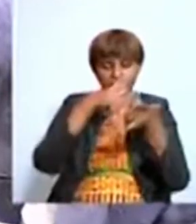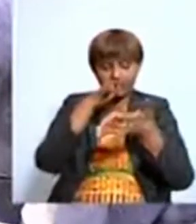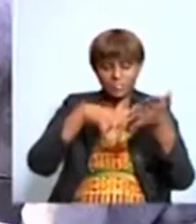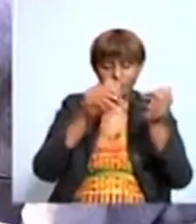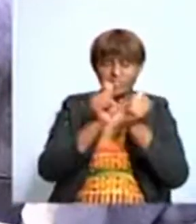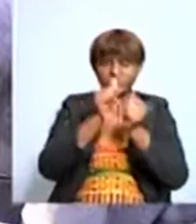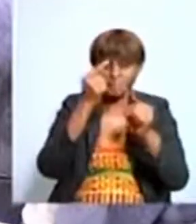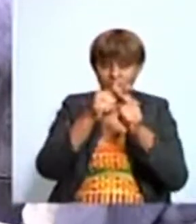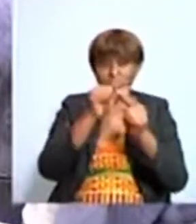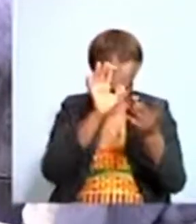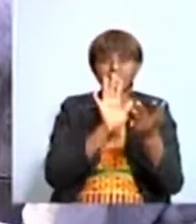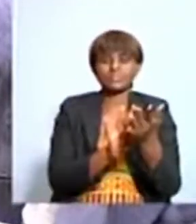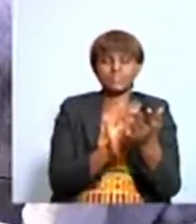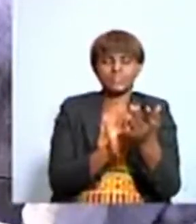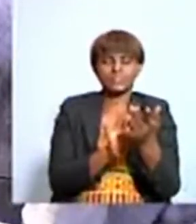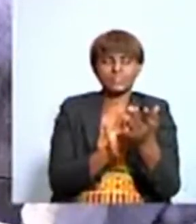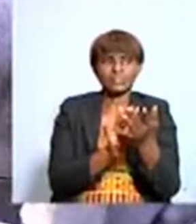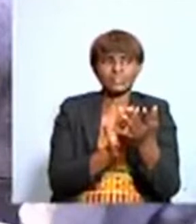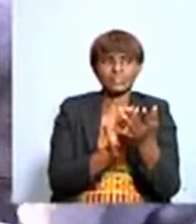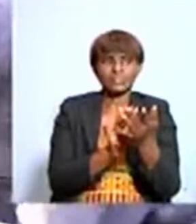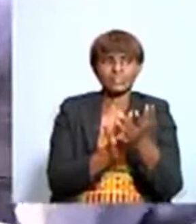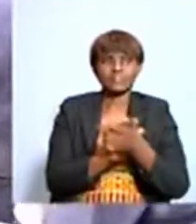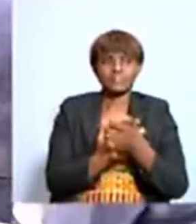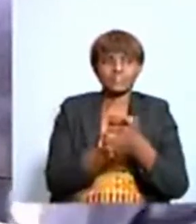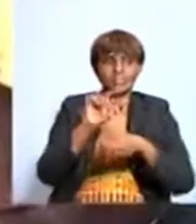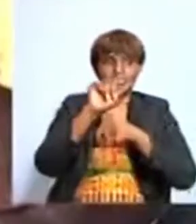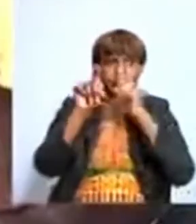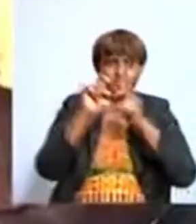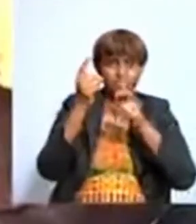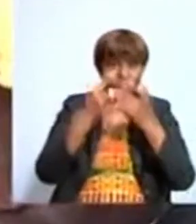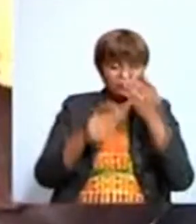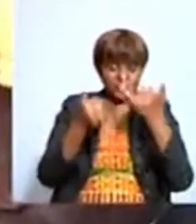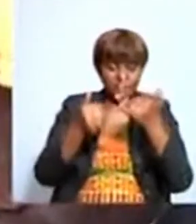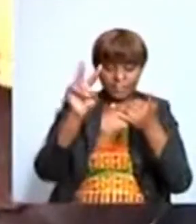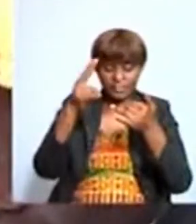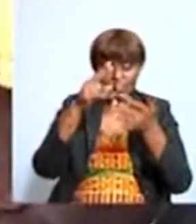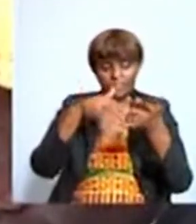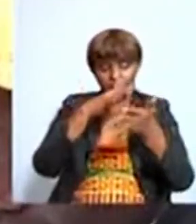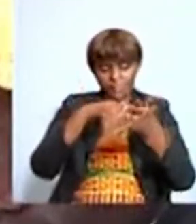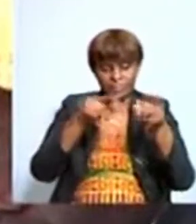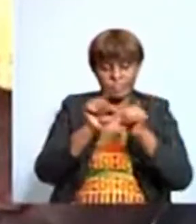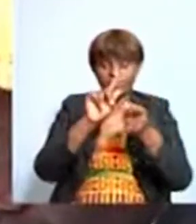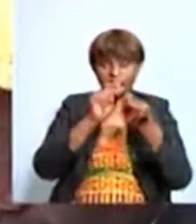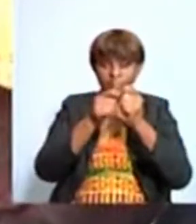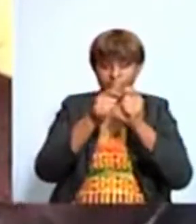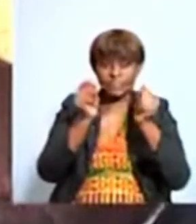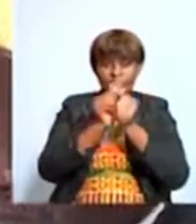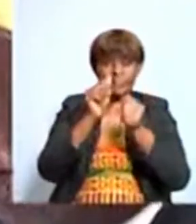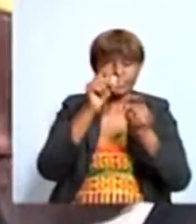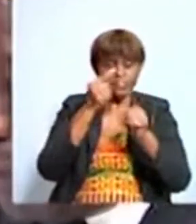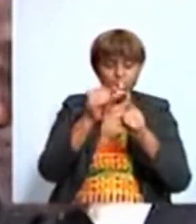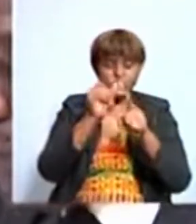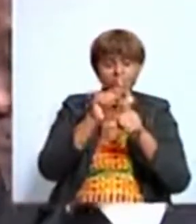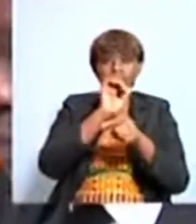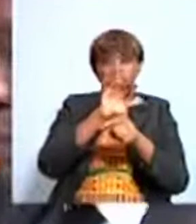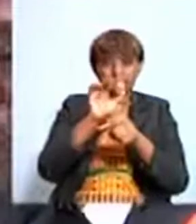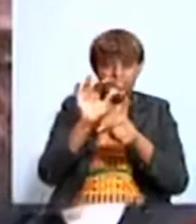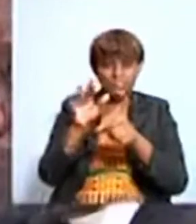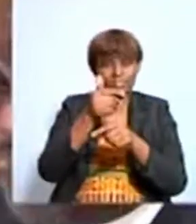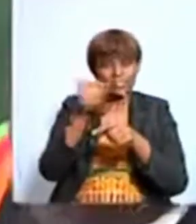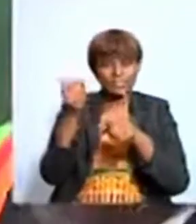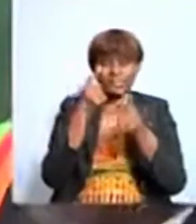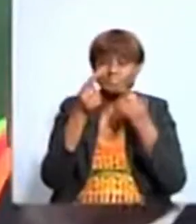with words as circulated. The question is that second schedule be amended with words as circulated.